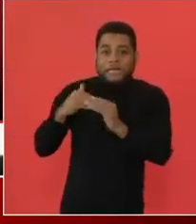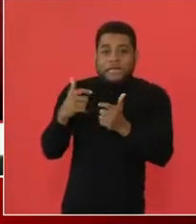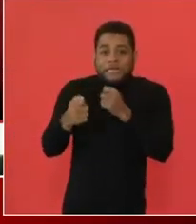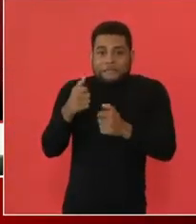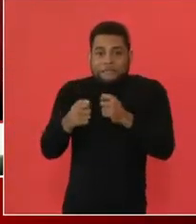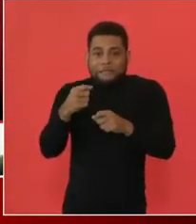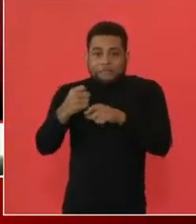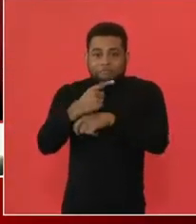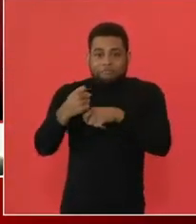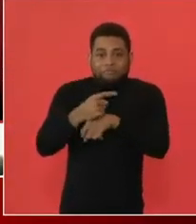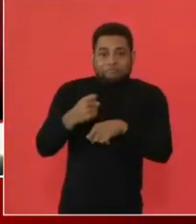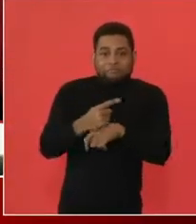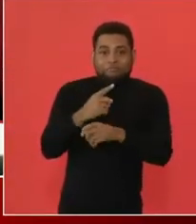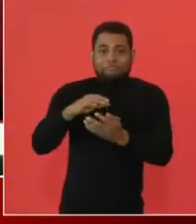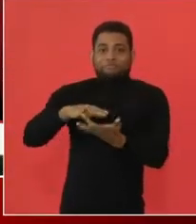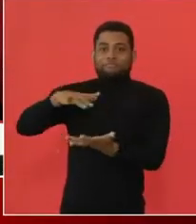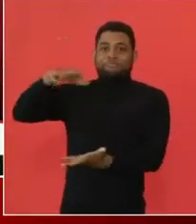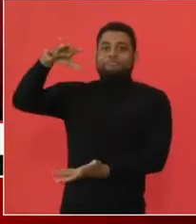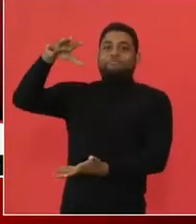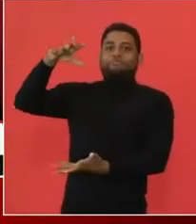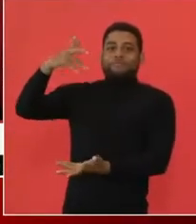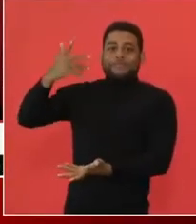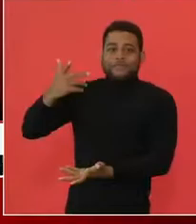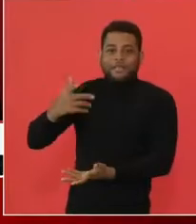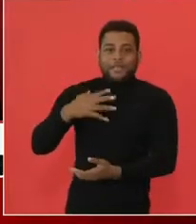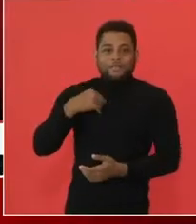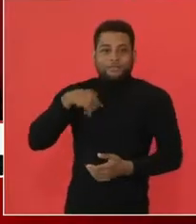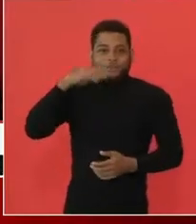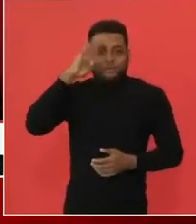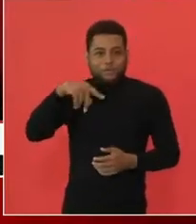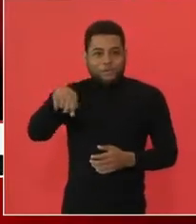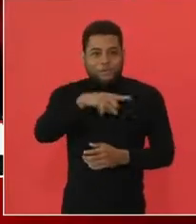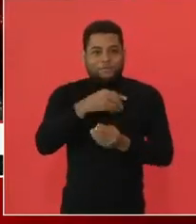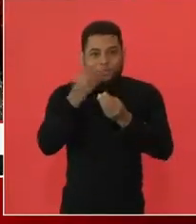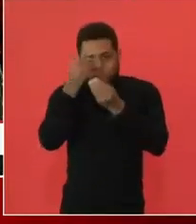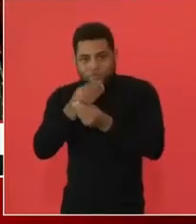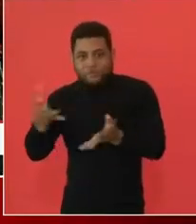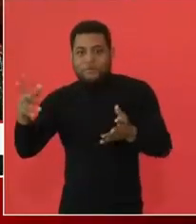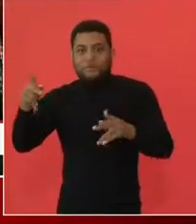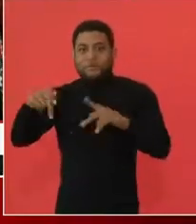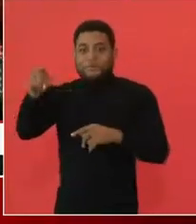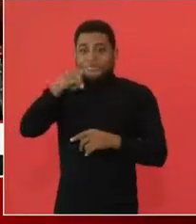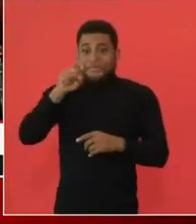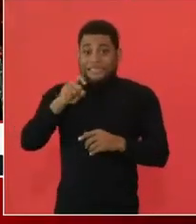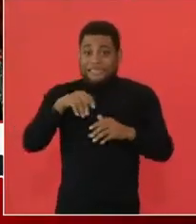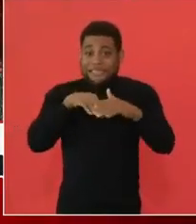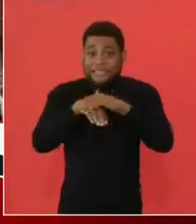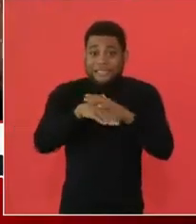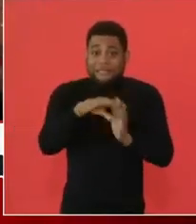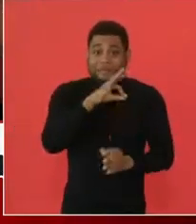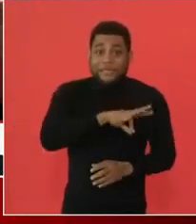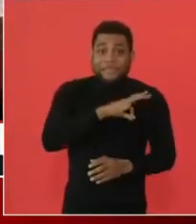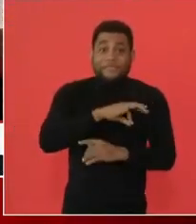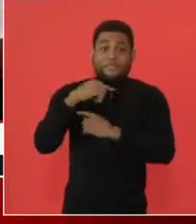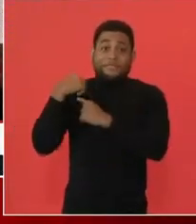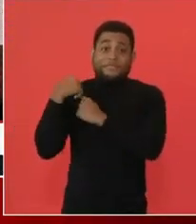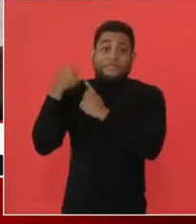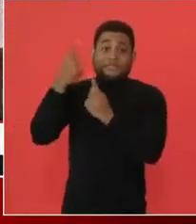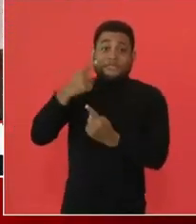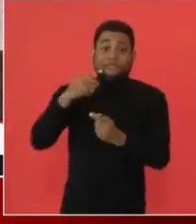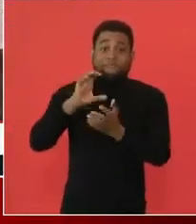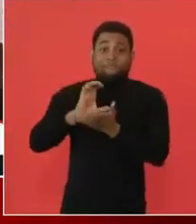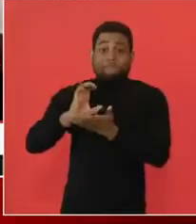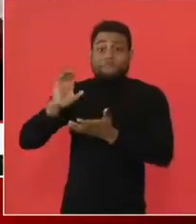know that you have put out to people who needed access to their benefits over $2 billion.